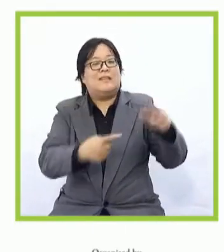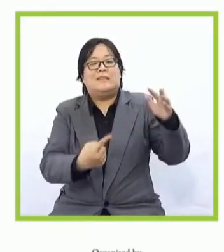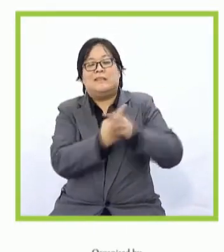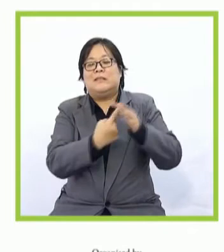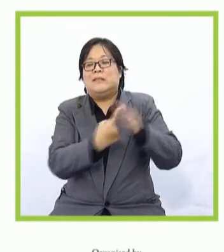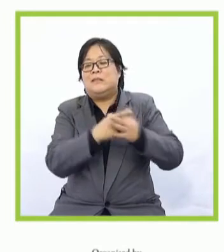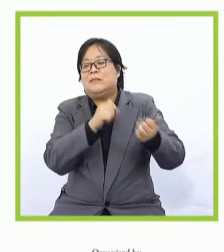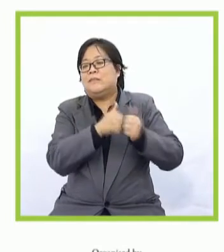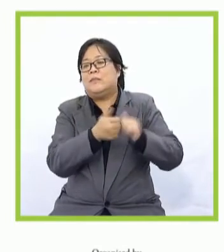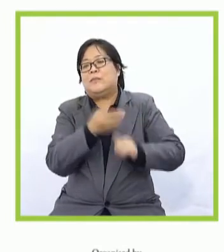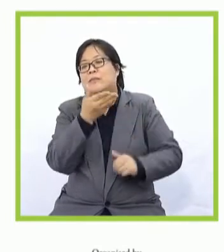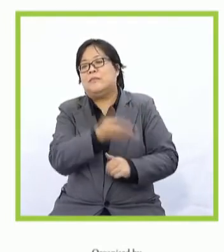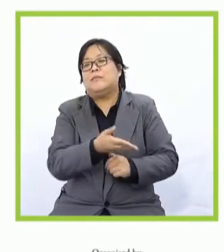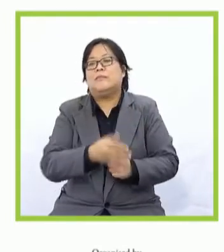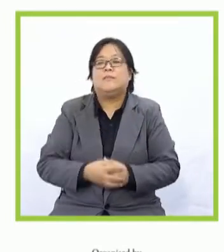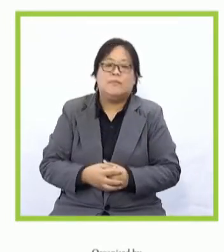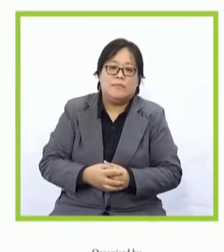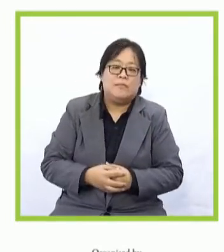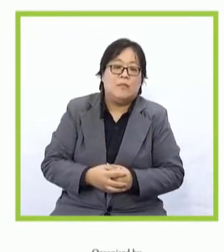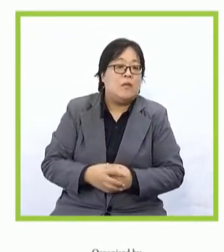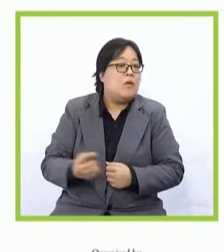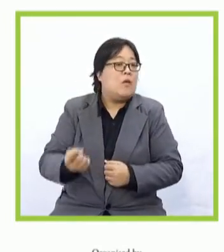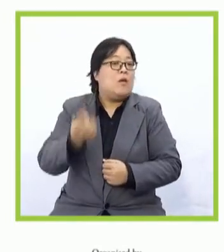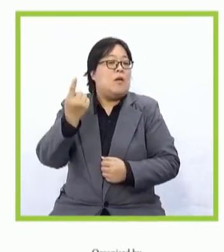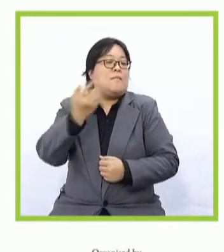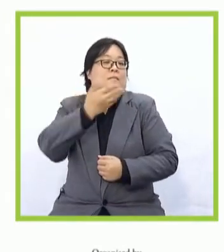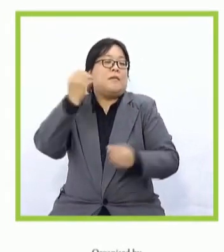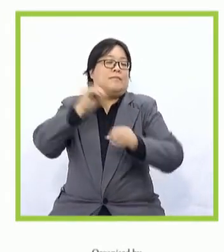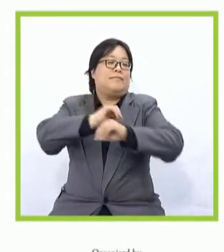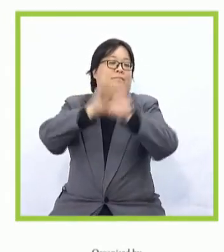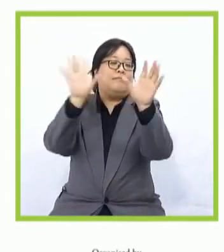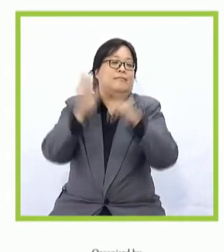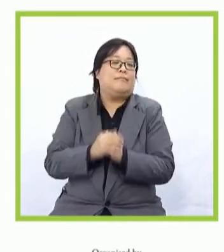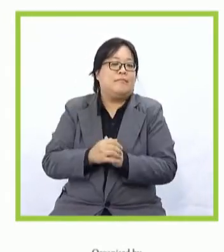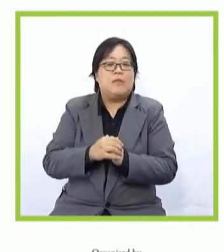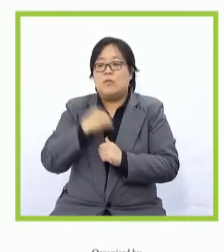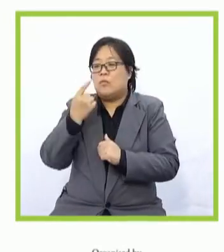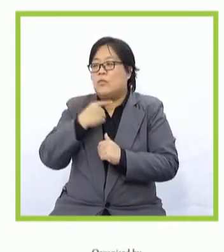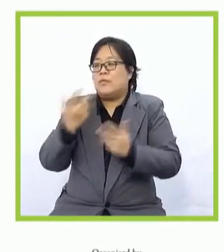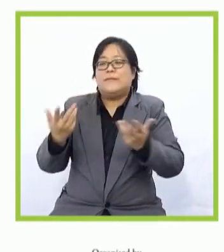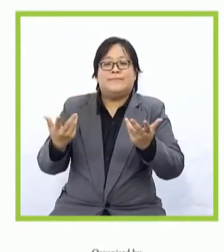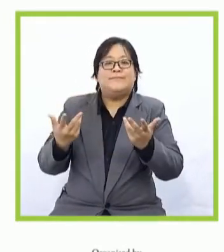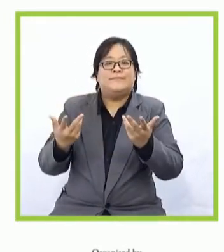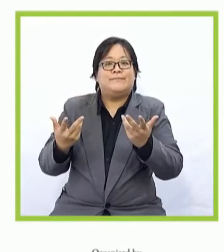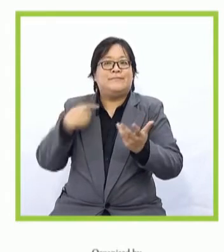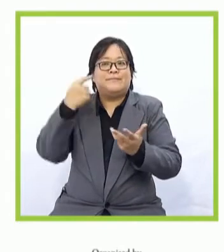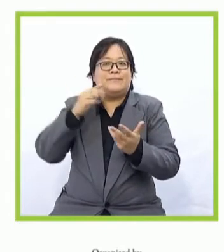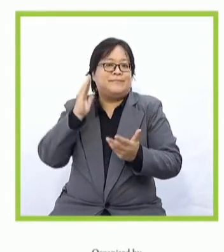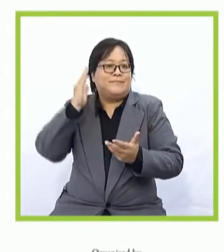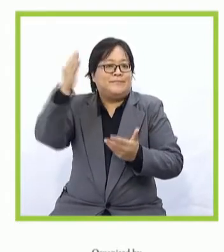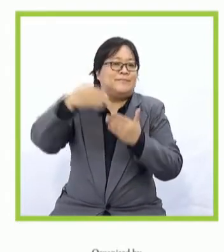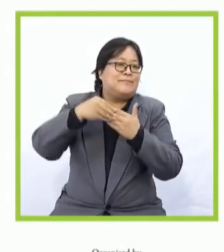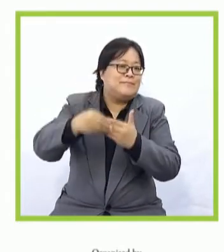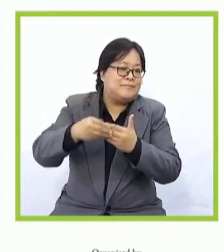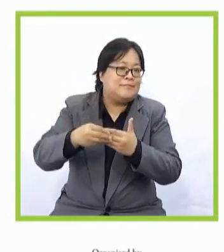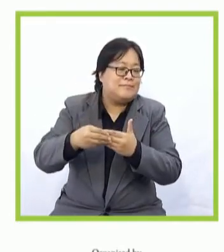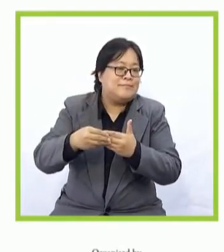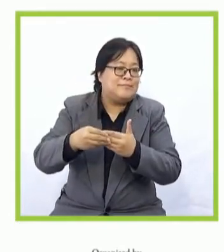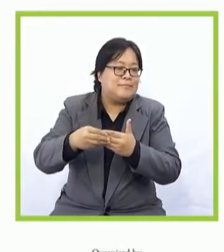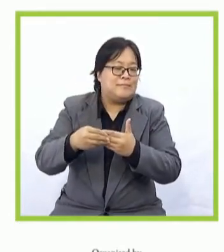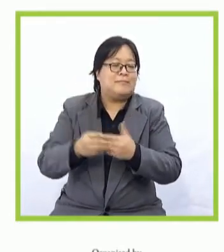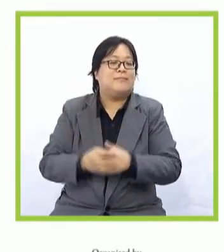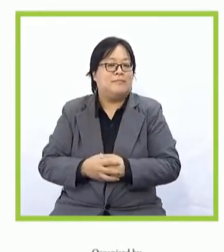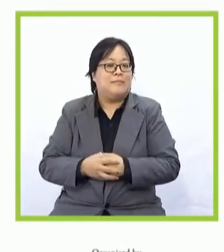troublemakers. One of the best clues about who will be on the stamps of tomorrow is to look at who's being stamped